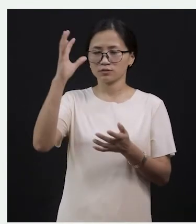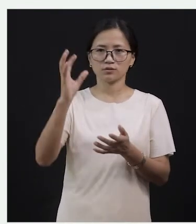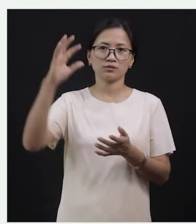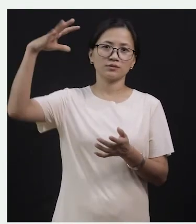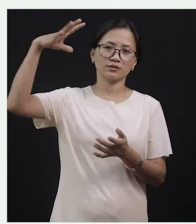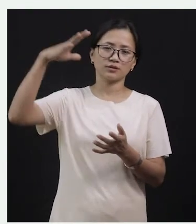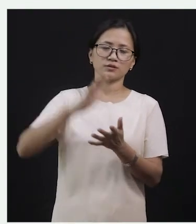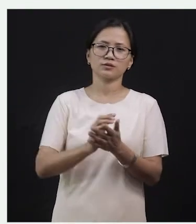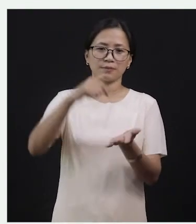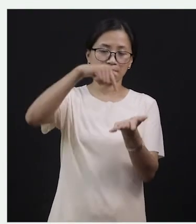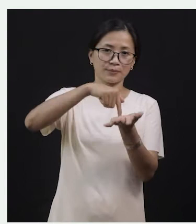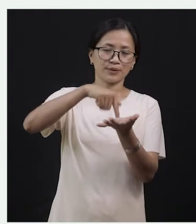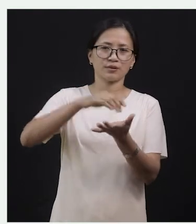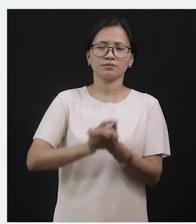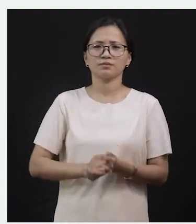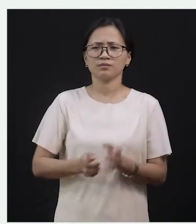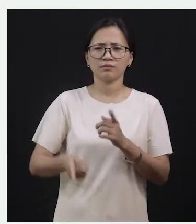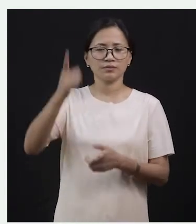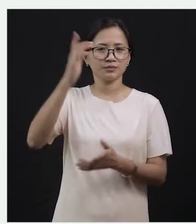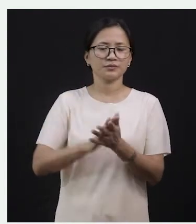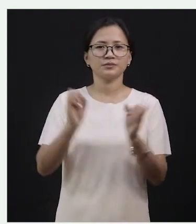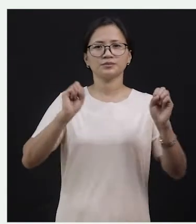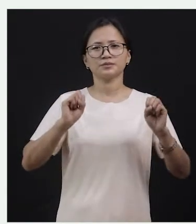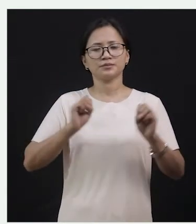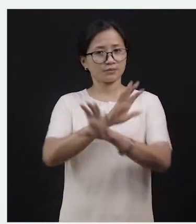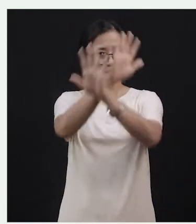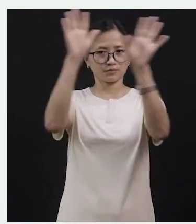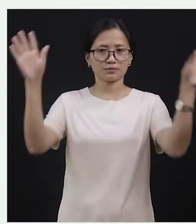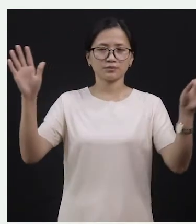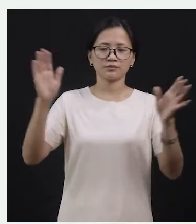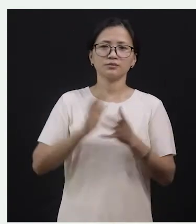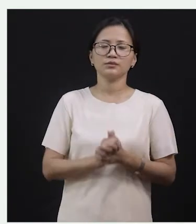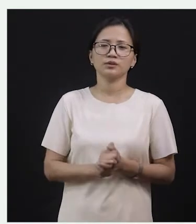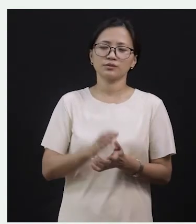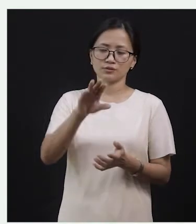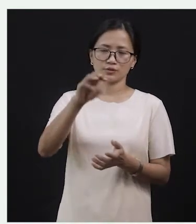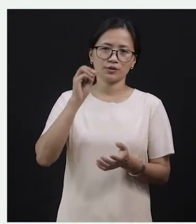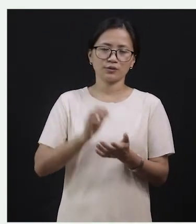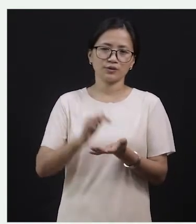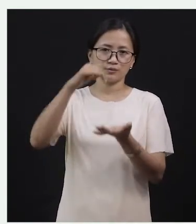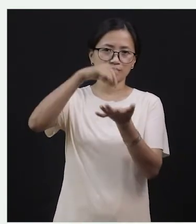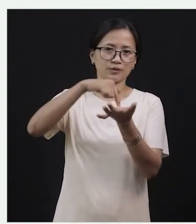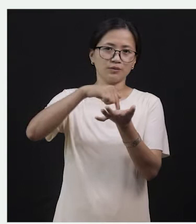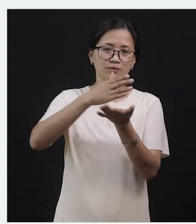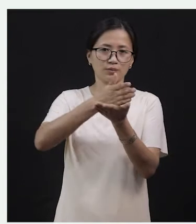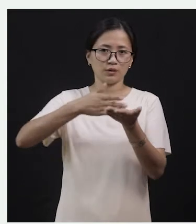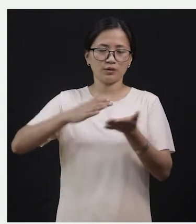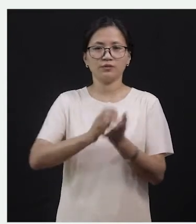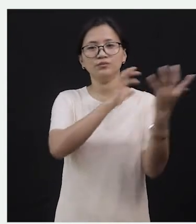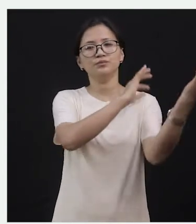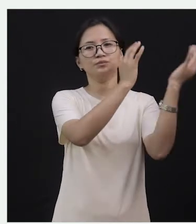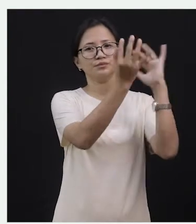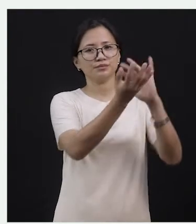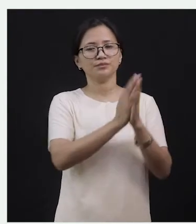out light, but most of the light is received by the middle part of the earth, and the